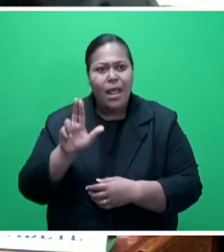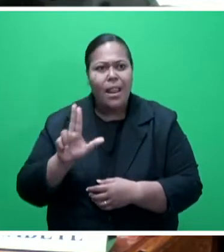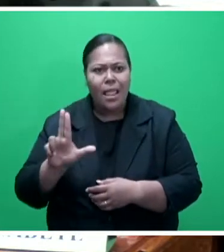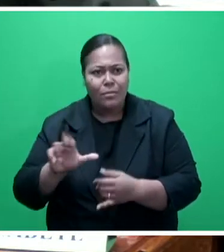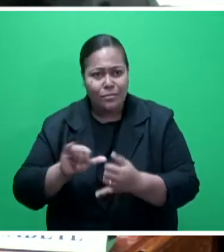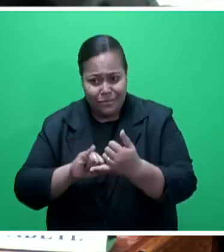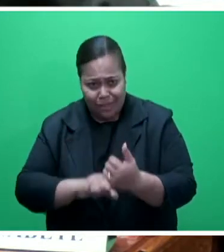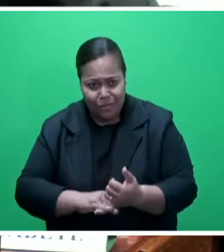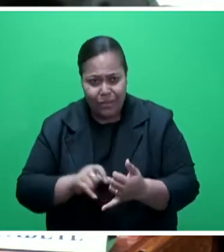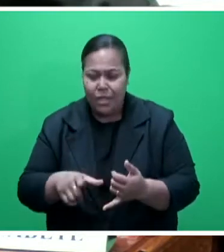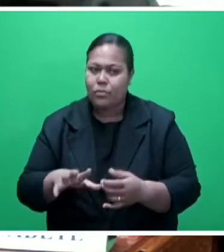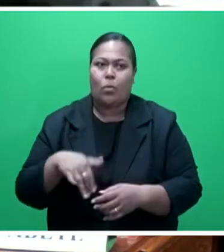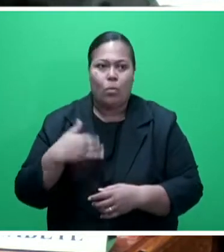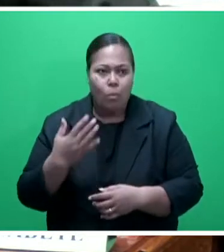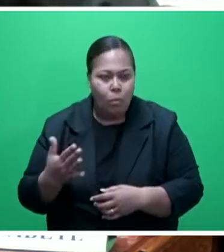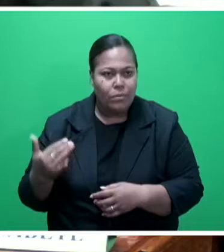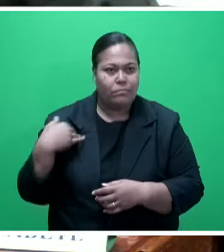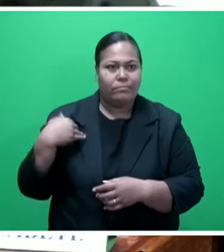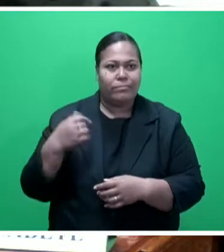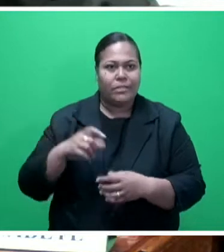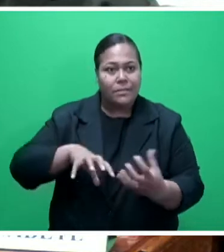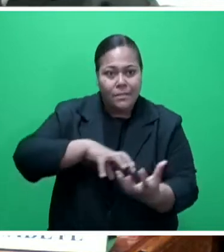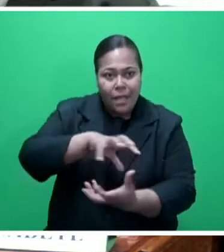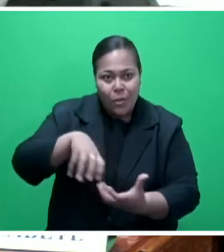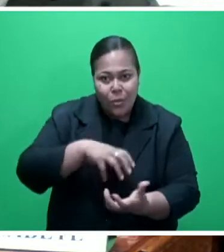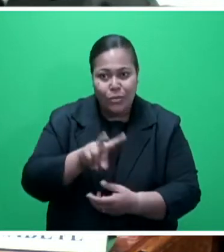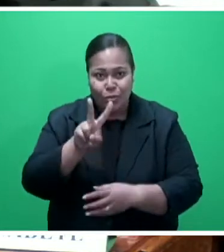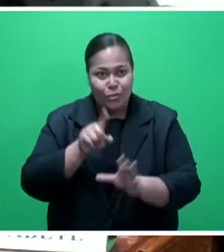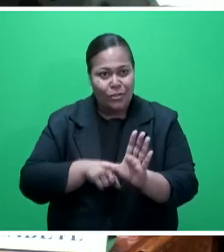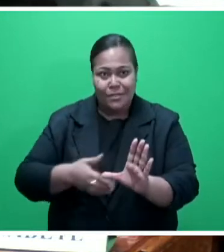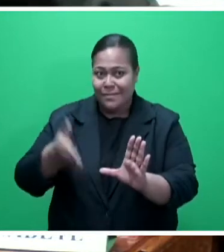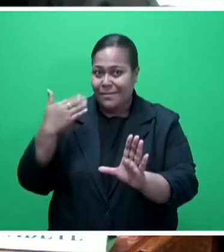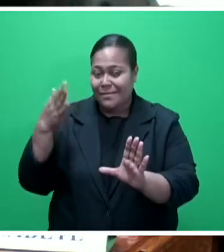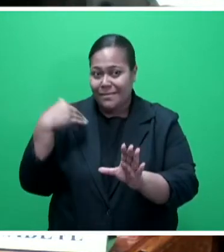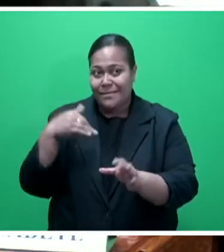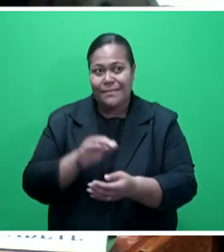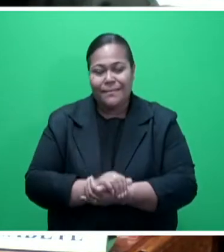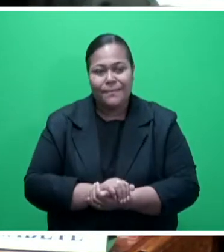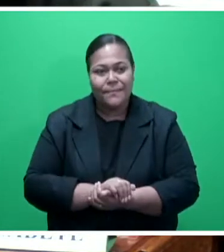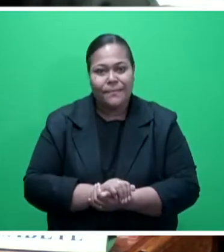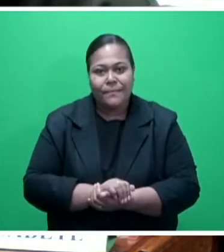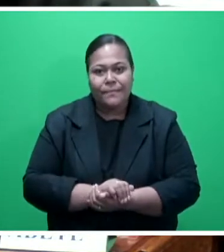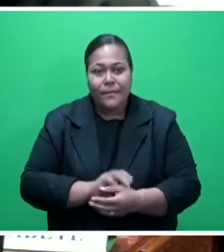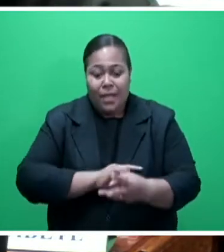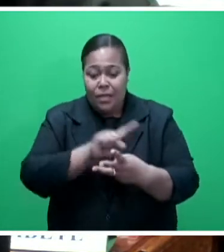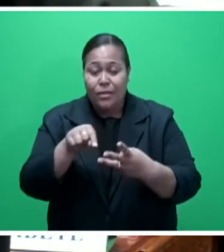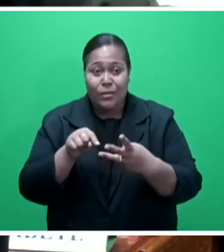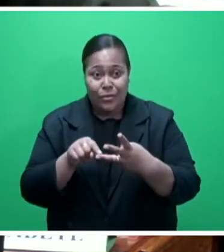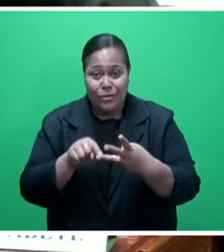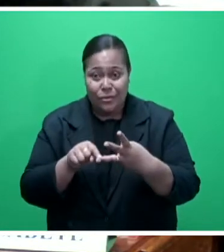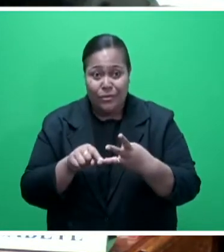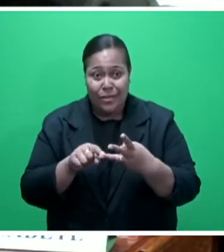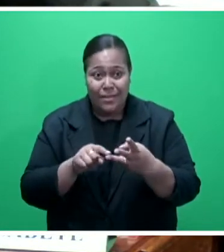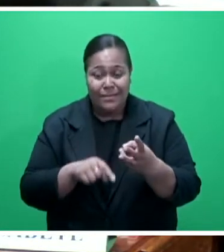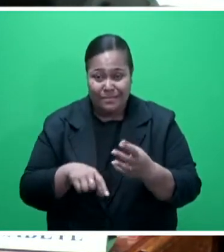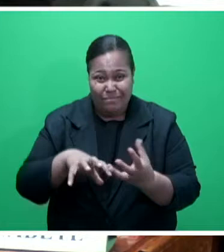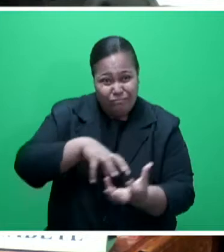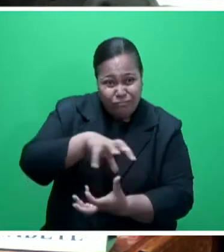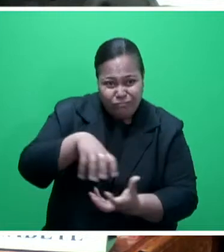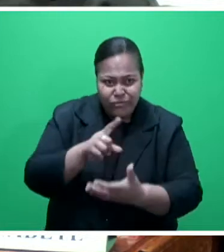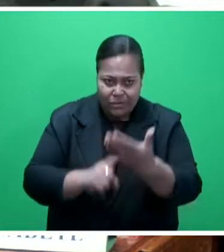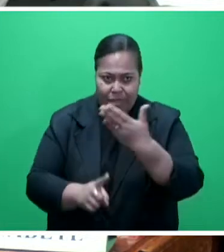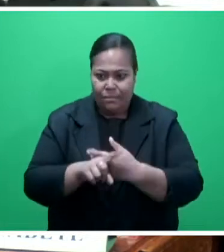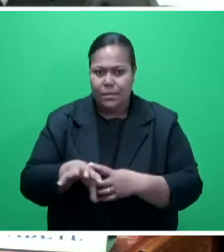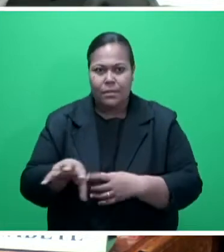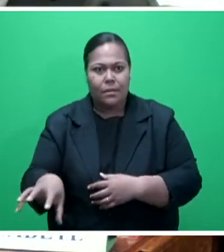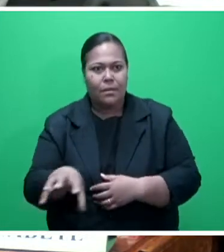by cyclones in the past 2 years. TC Gita, TC Kenya, and TC Joshi, and were therefore